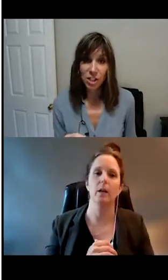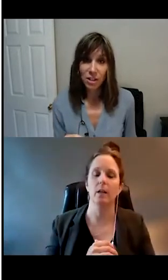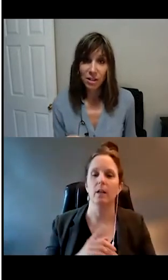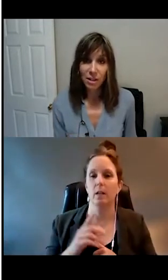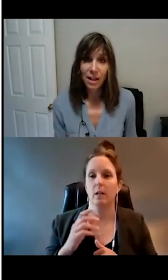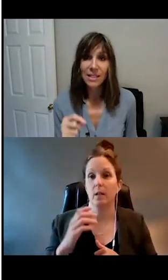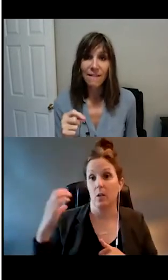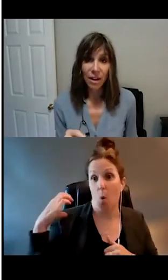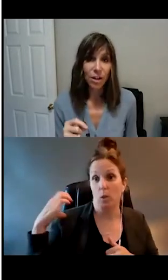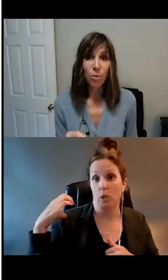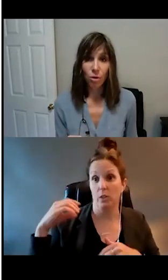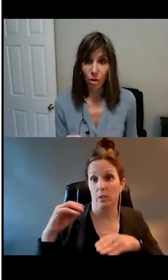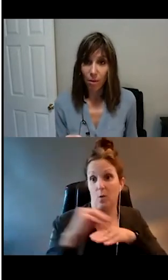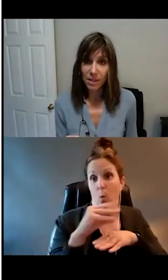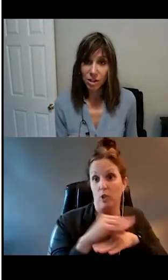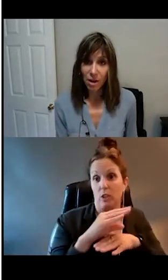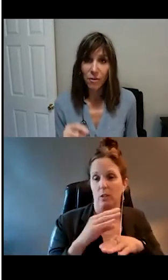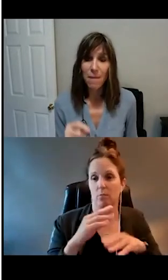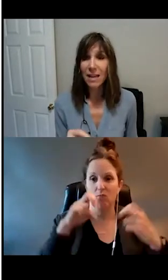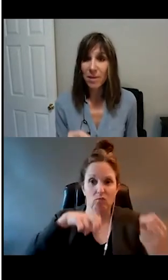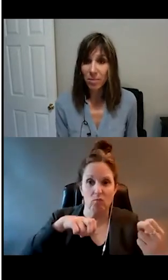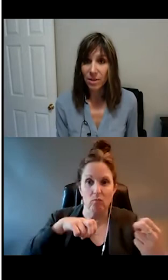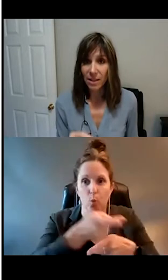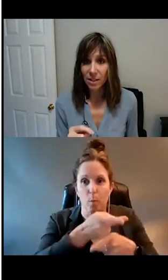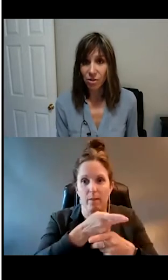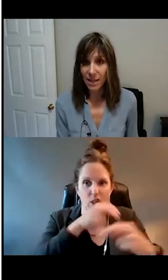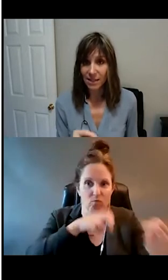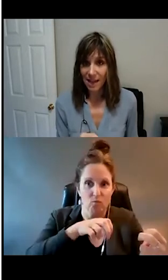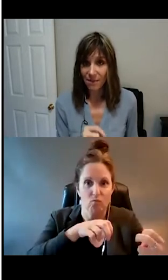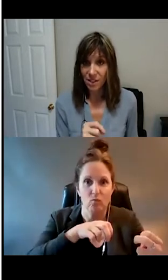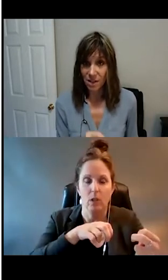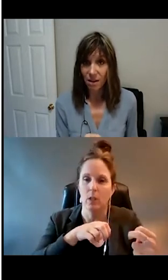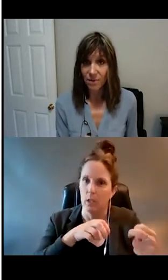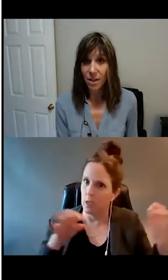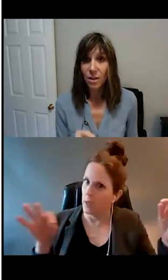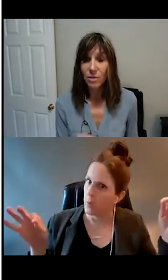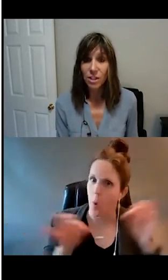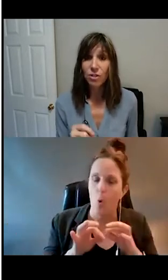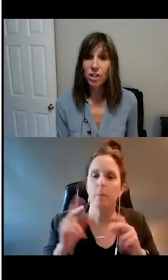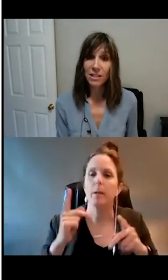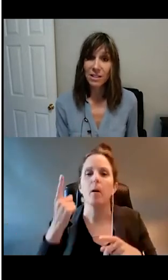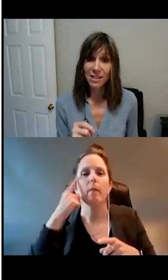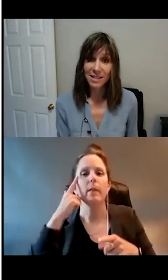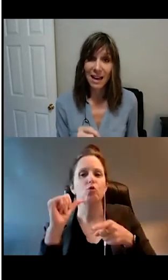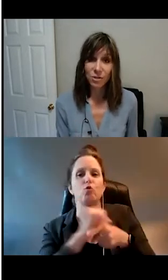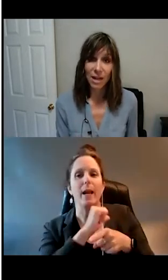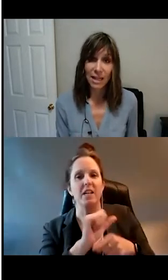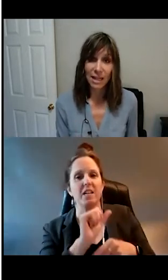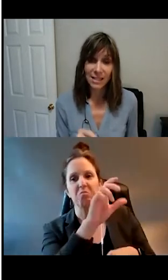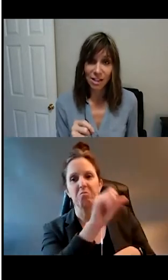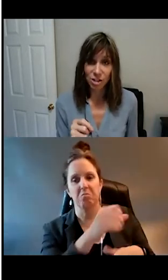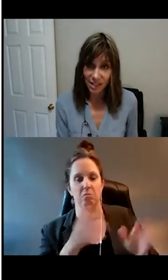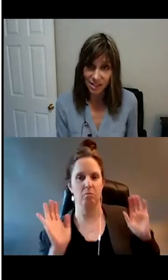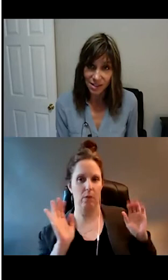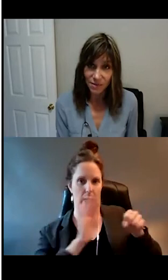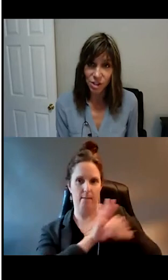and supervision is a very important competency driver. Many people think that training staff is enough. Research tells us that staff